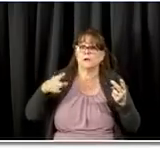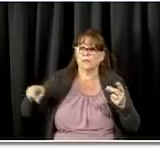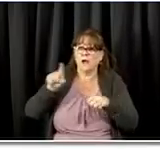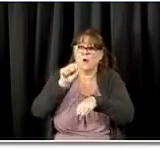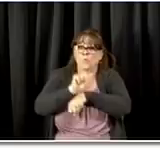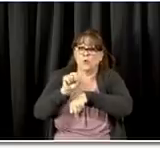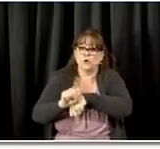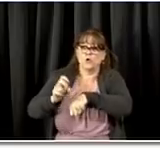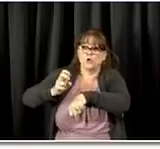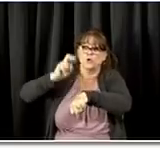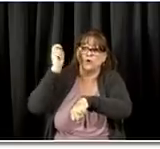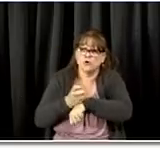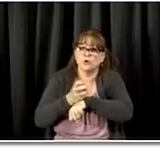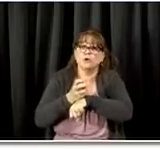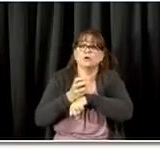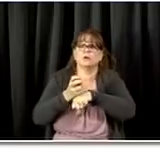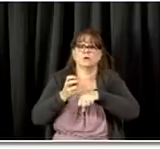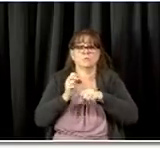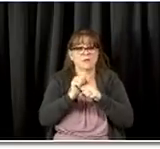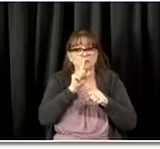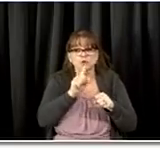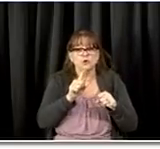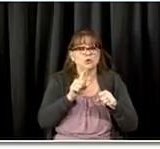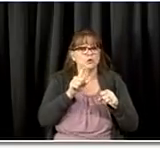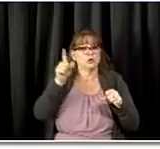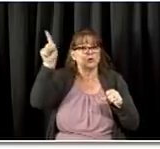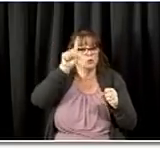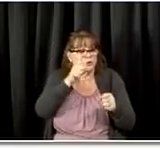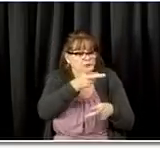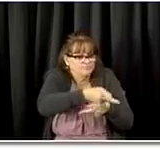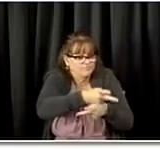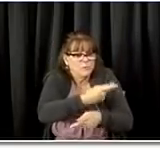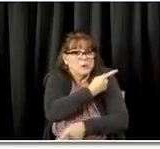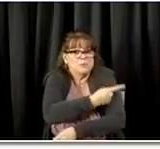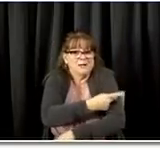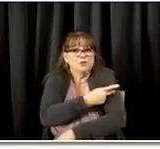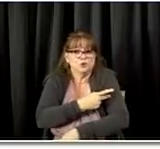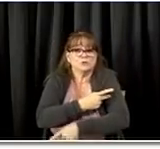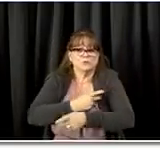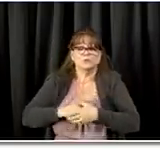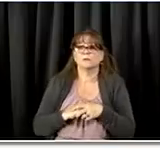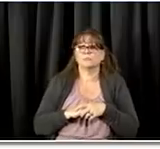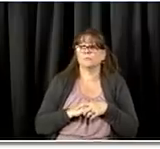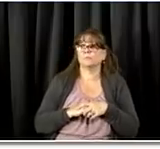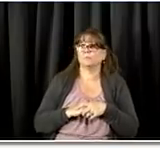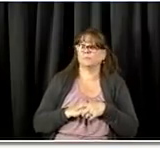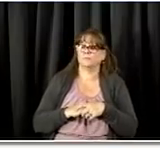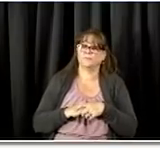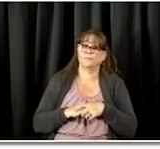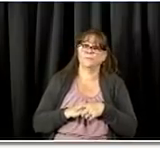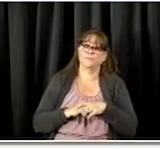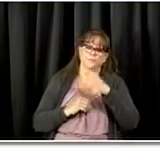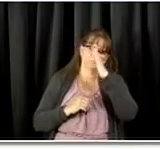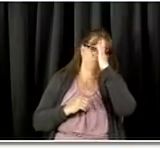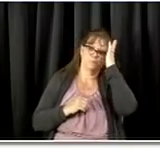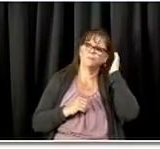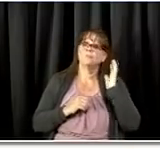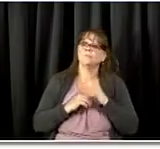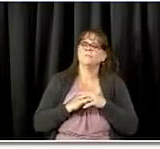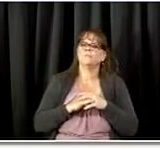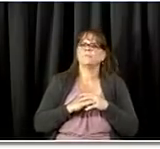for COVID-19 or other conditions, are able to receive that care in our state. Next slide. This next figure shows